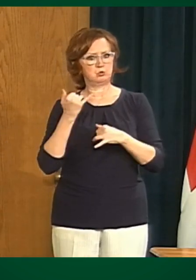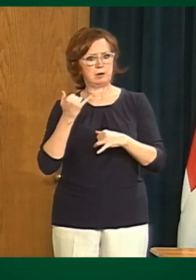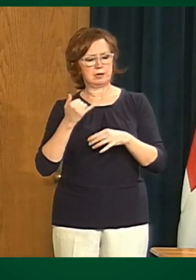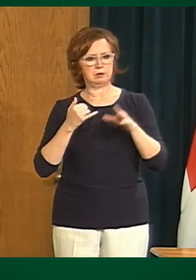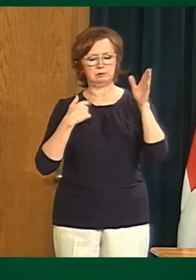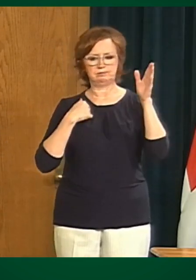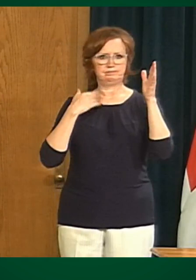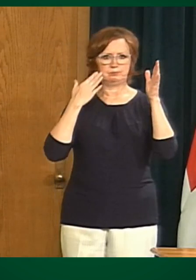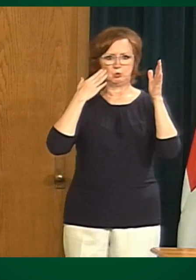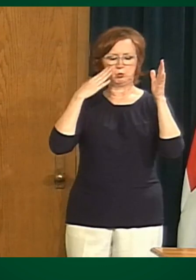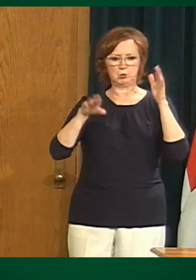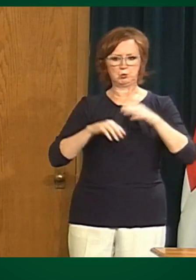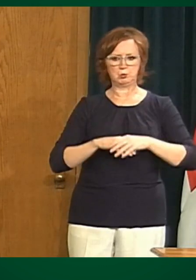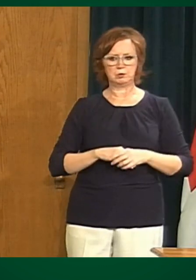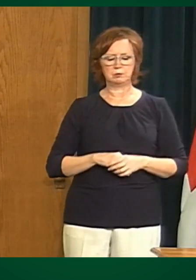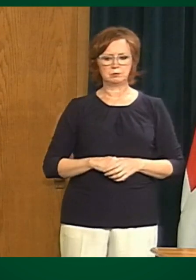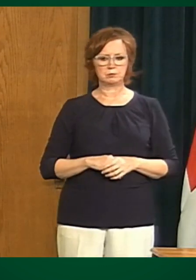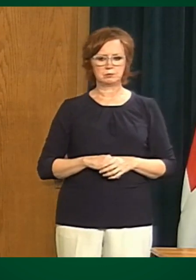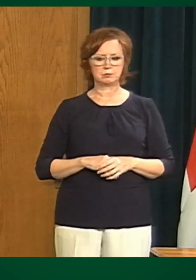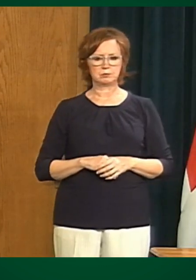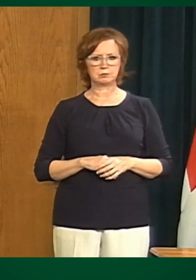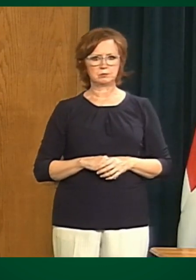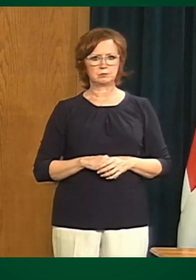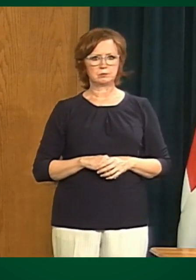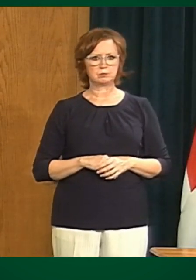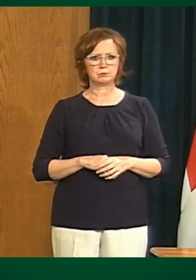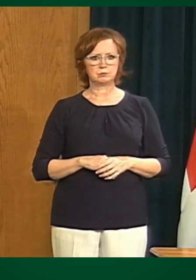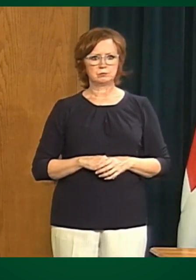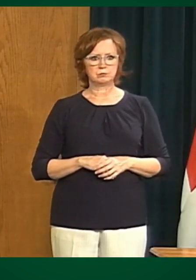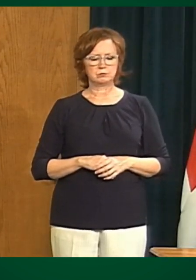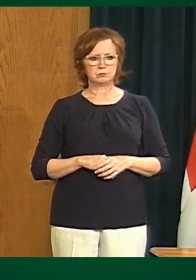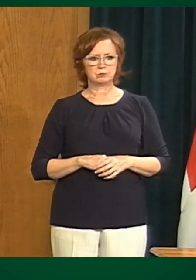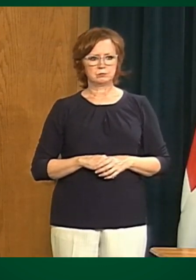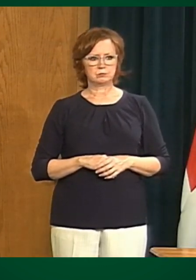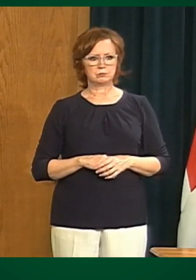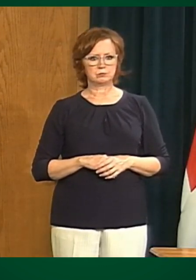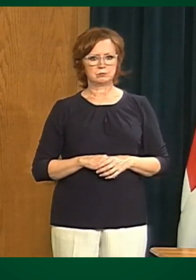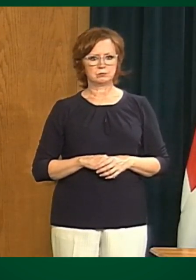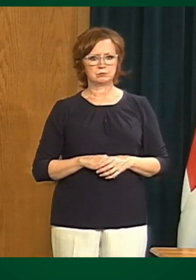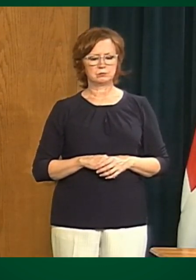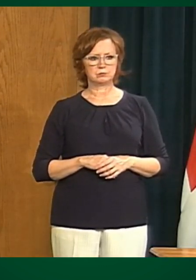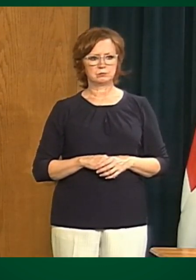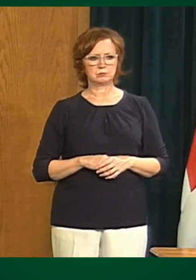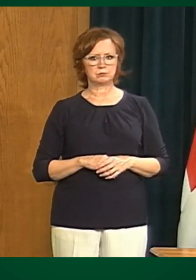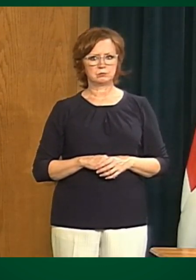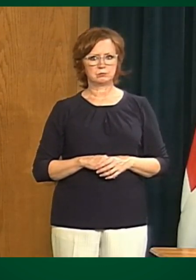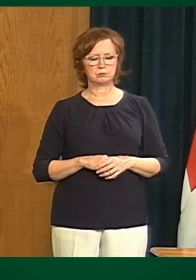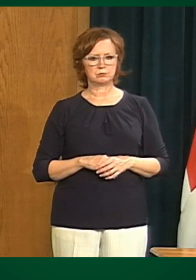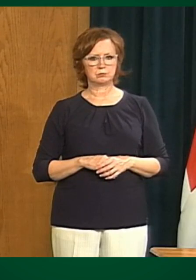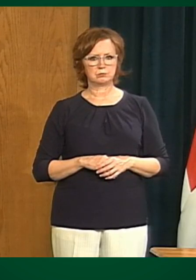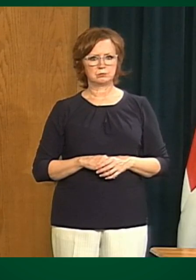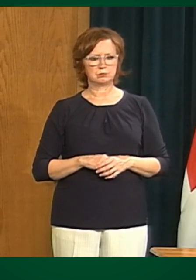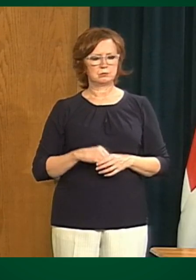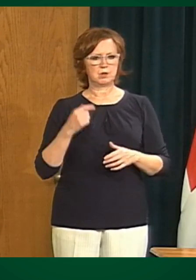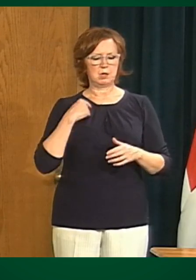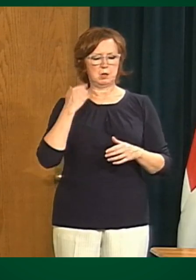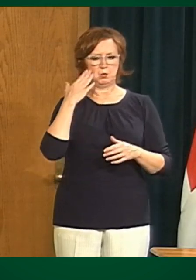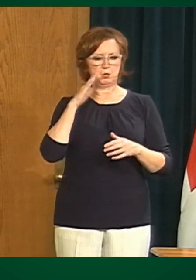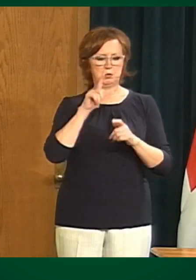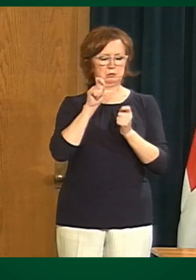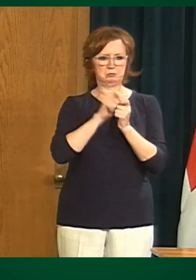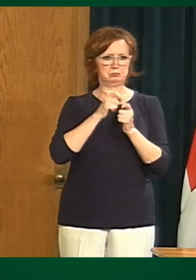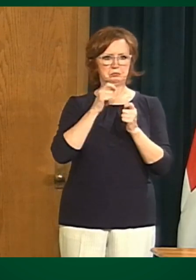I am not aware about the number of occupancy because this is run by the community. But when like